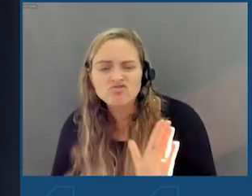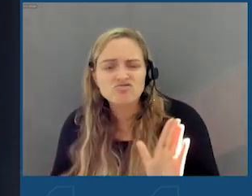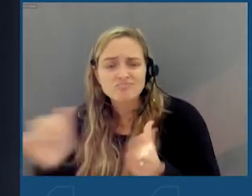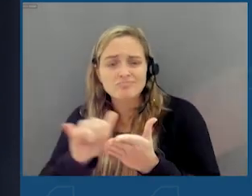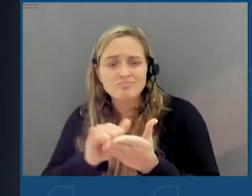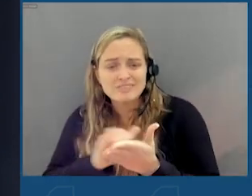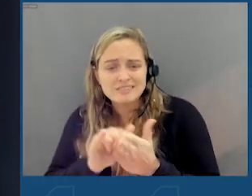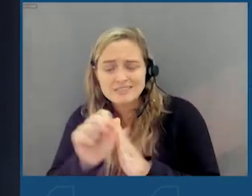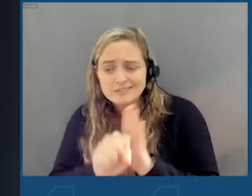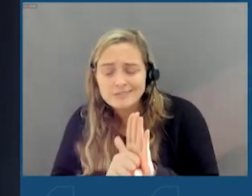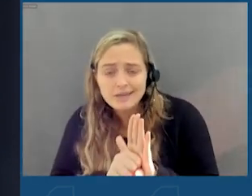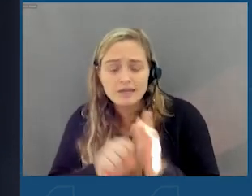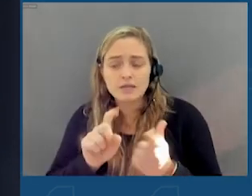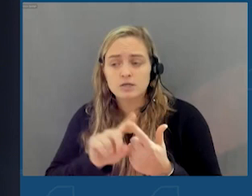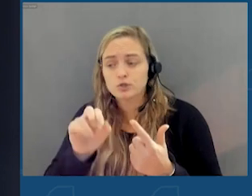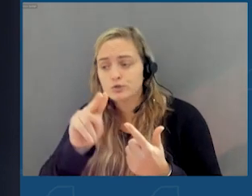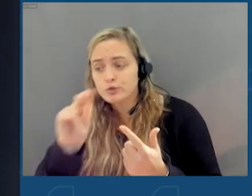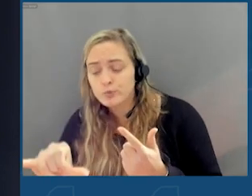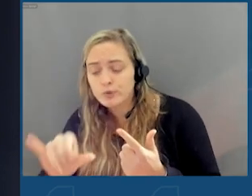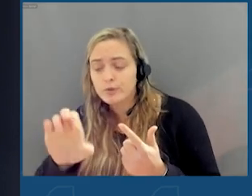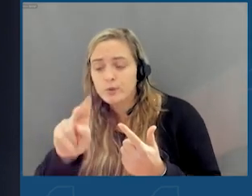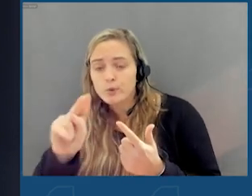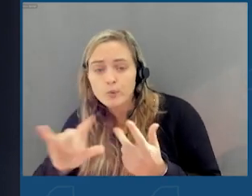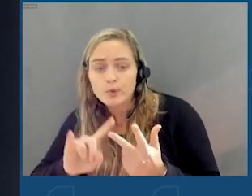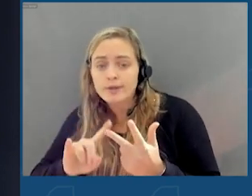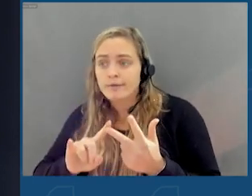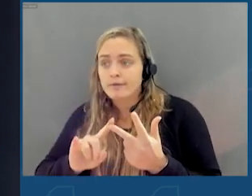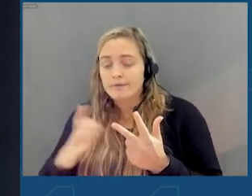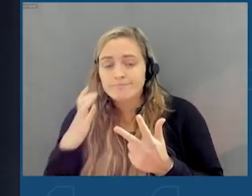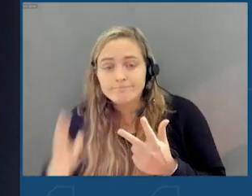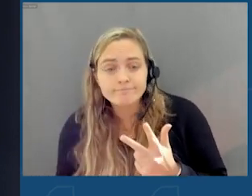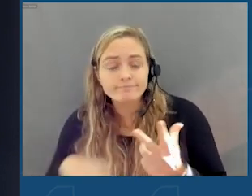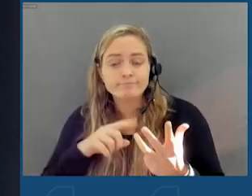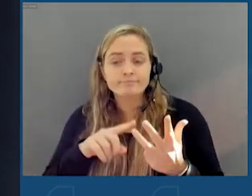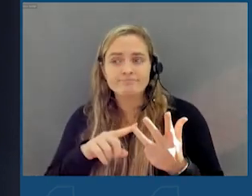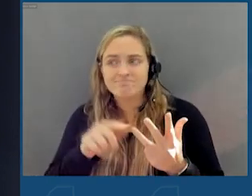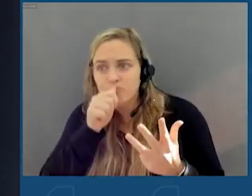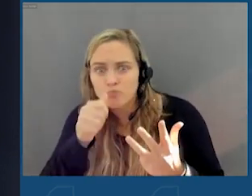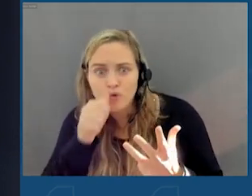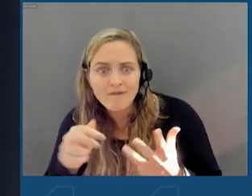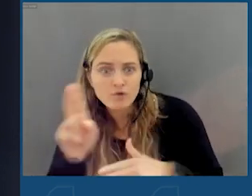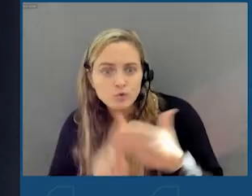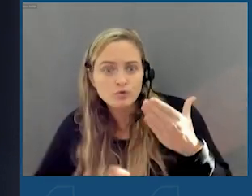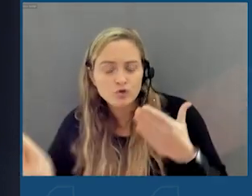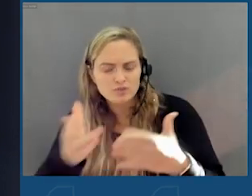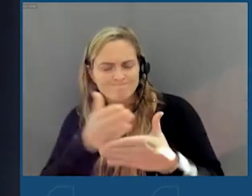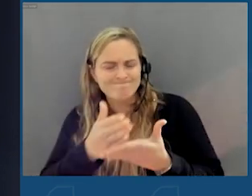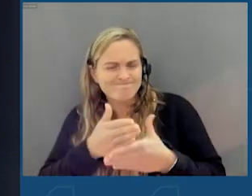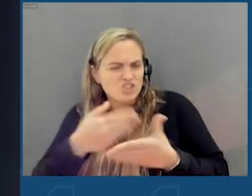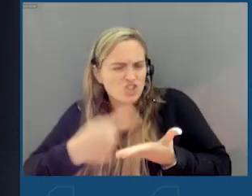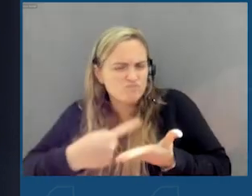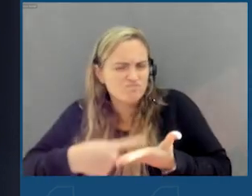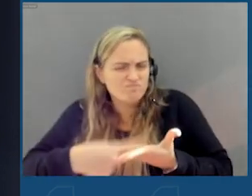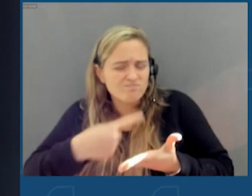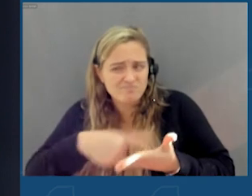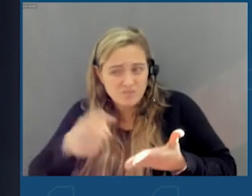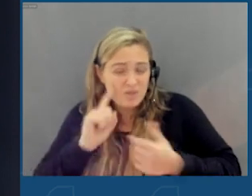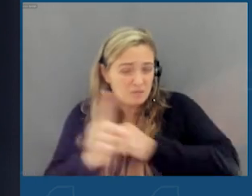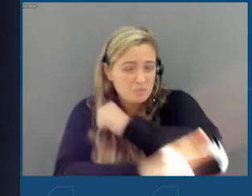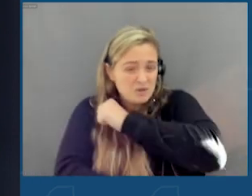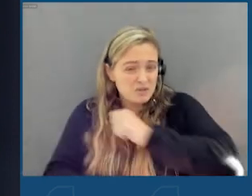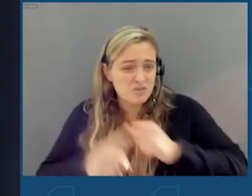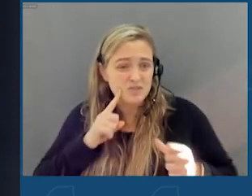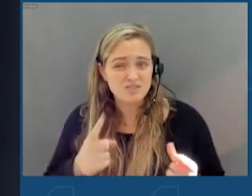CUNY chancellors and representatives of private universities to share our concerns about the consequences of